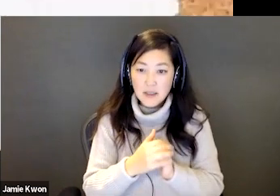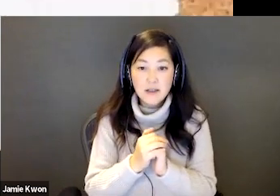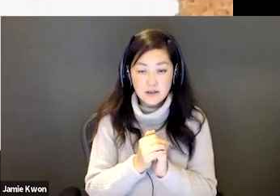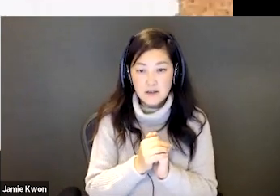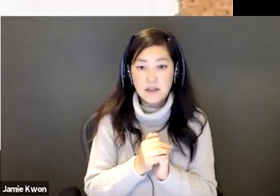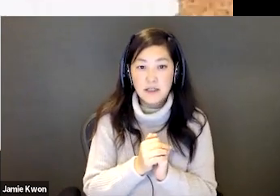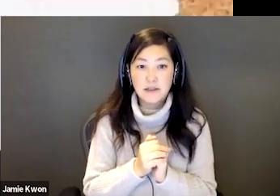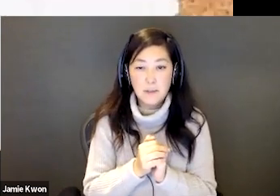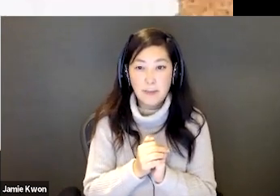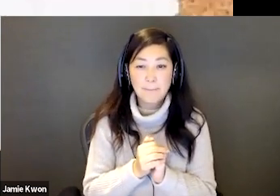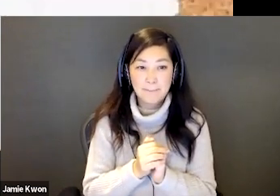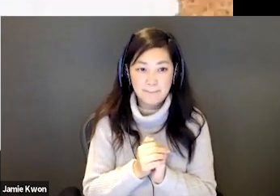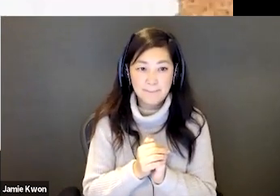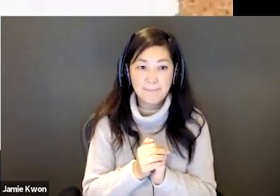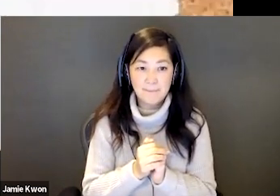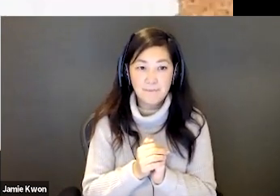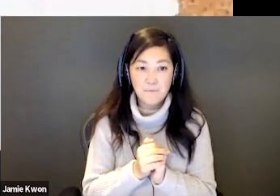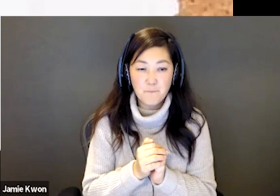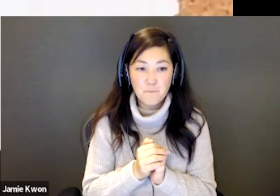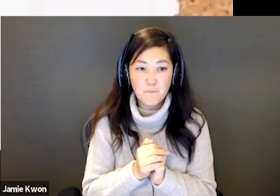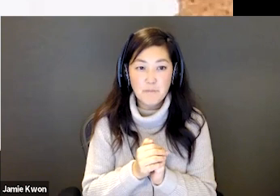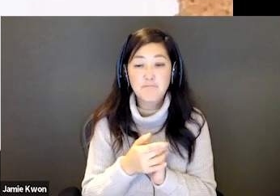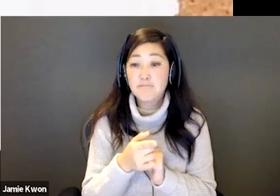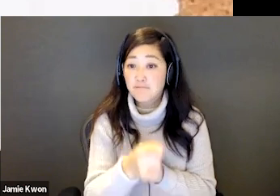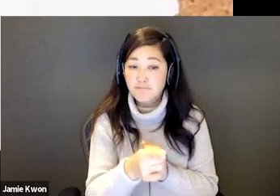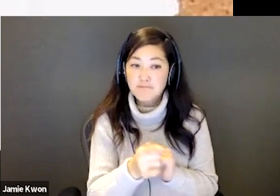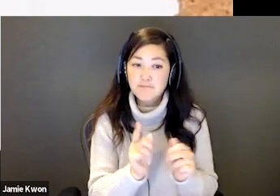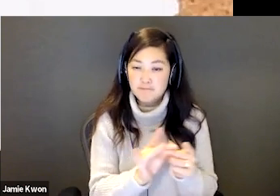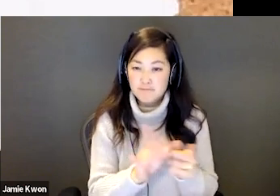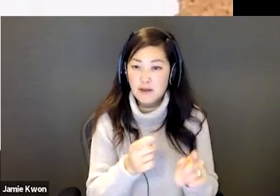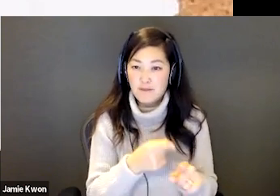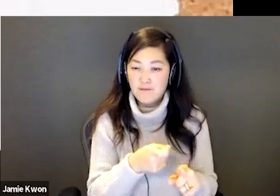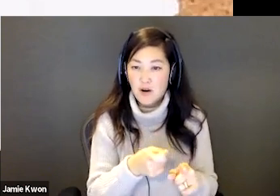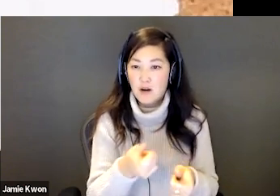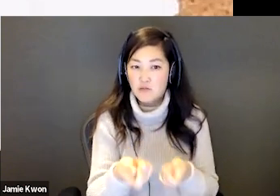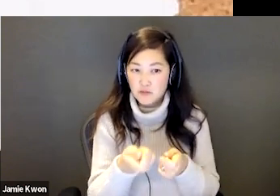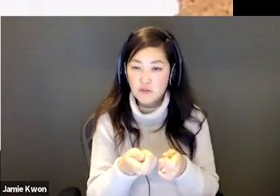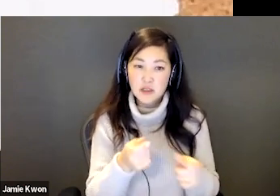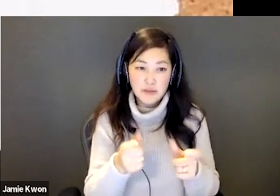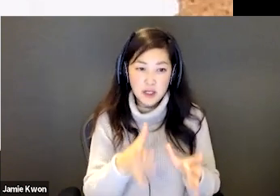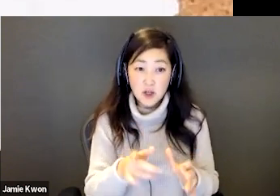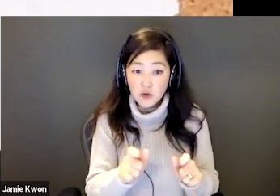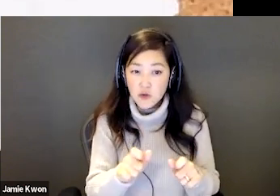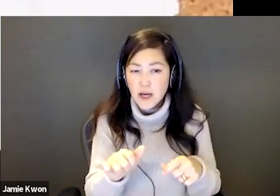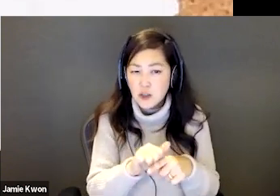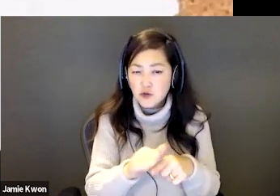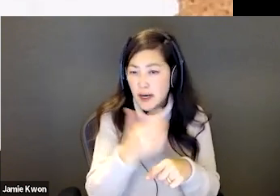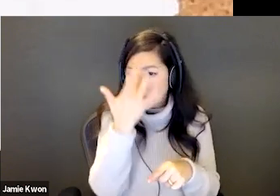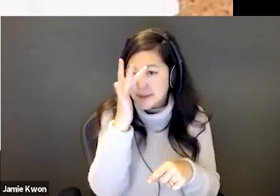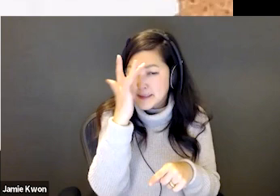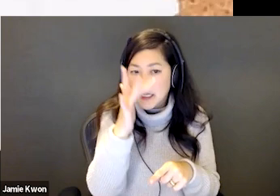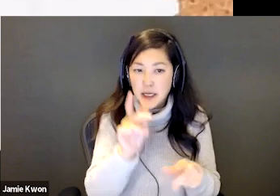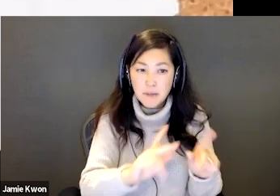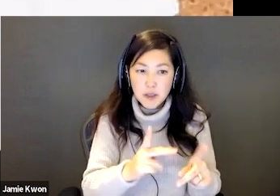Found this comment by a recruiting manager. You can train intelligent people to do most of the things you need, but